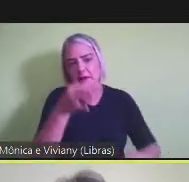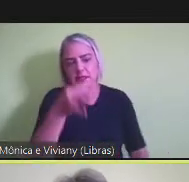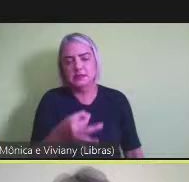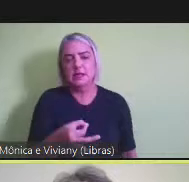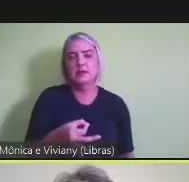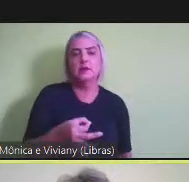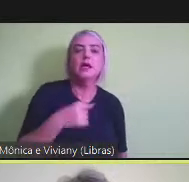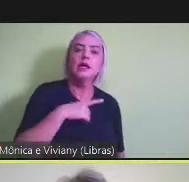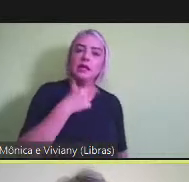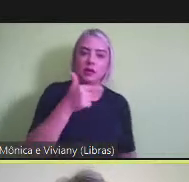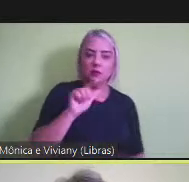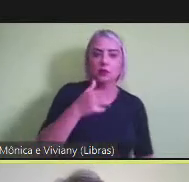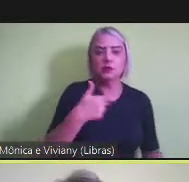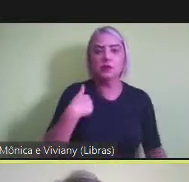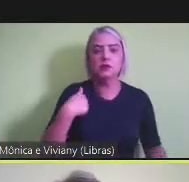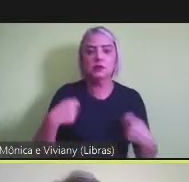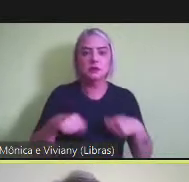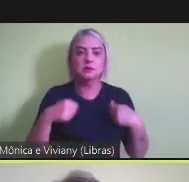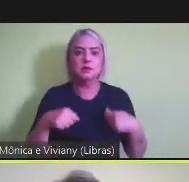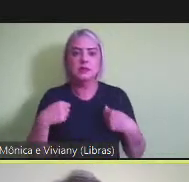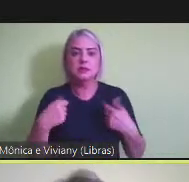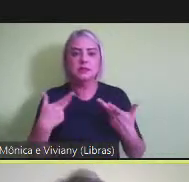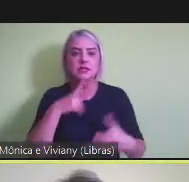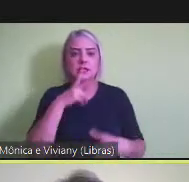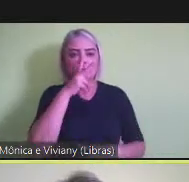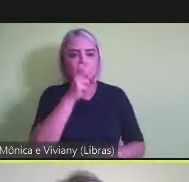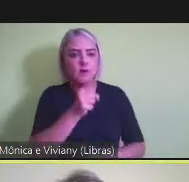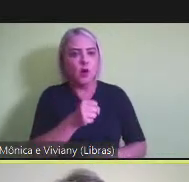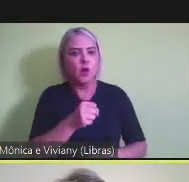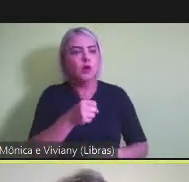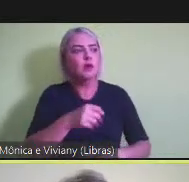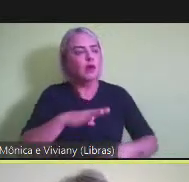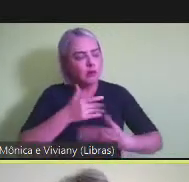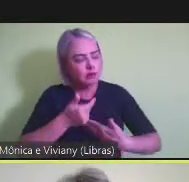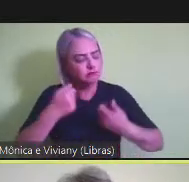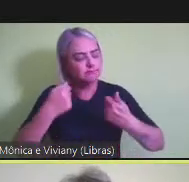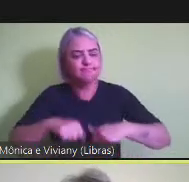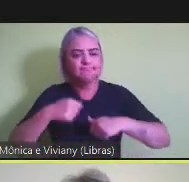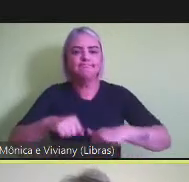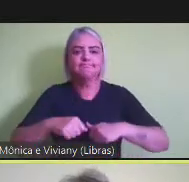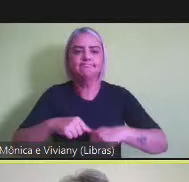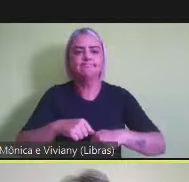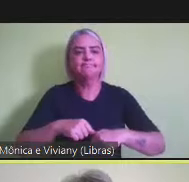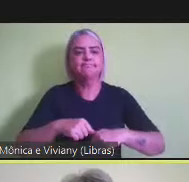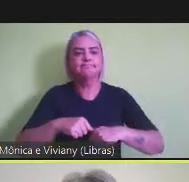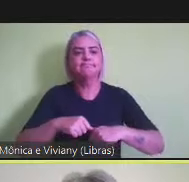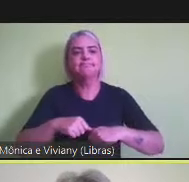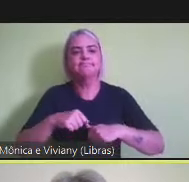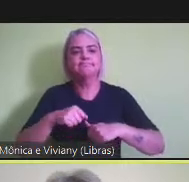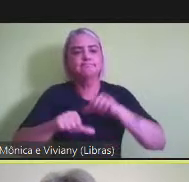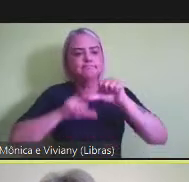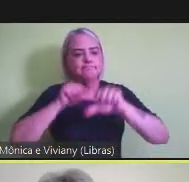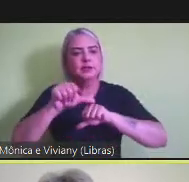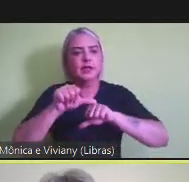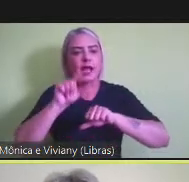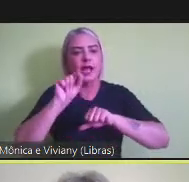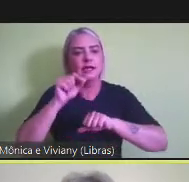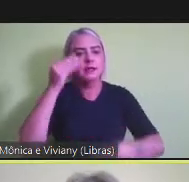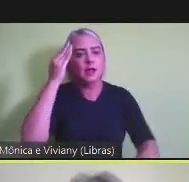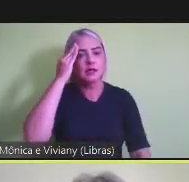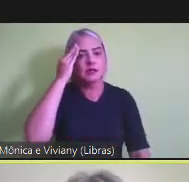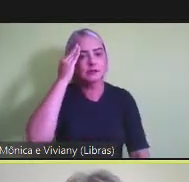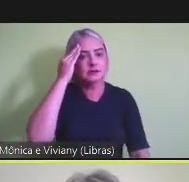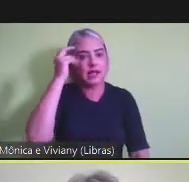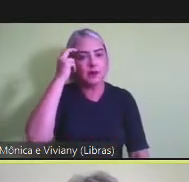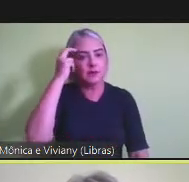not to change, and there are things that we have to find the strength to change, and because we have